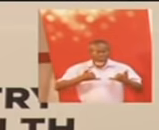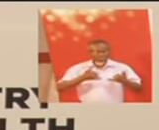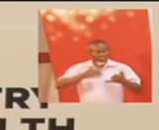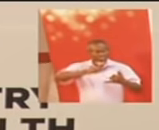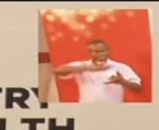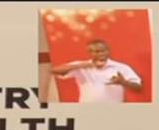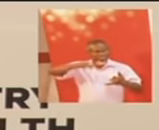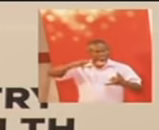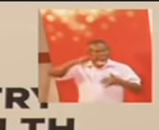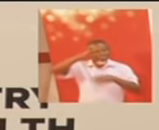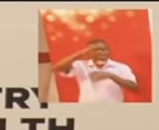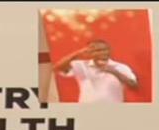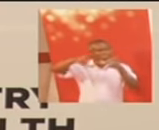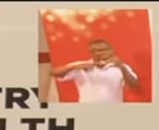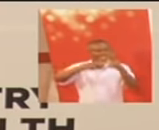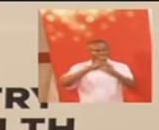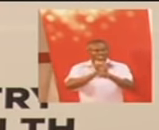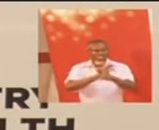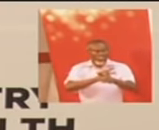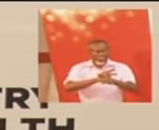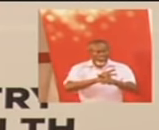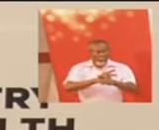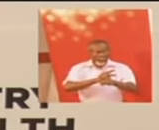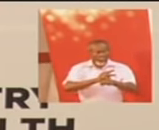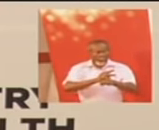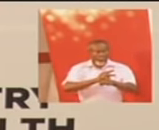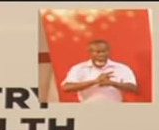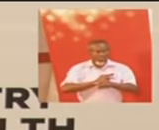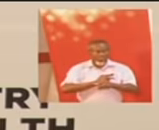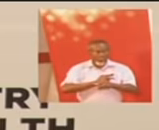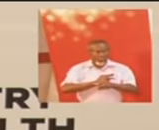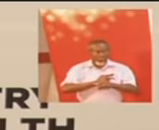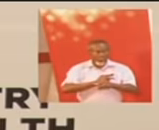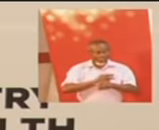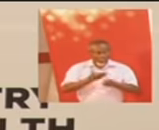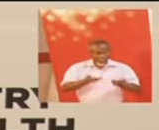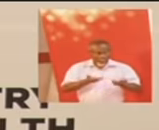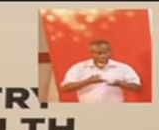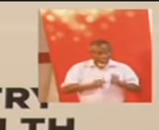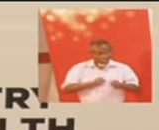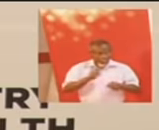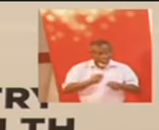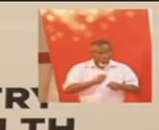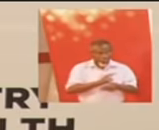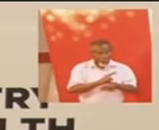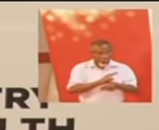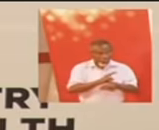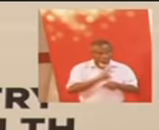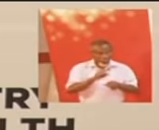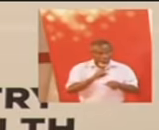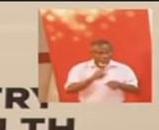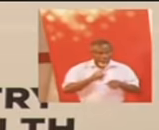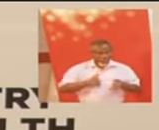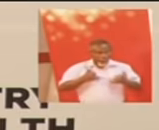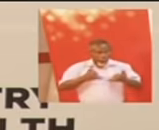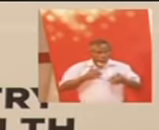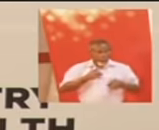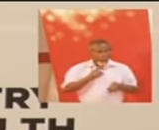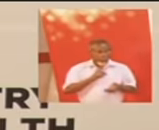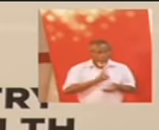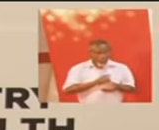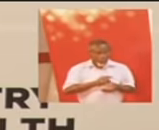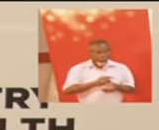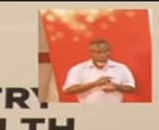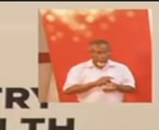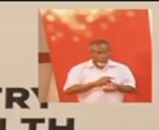right? I think we use the term loosely in Trinidad, young doctors. I think we're talking about stages or levels of care